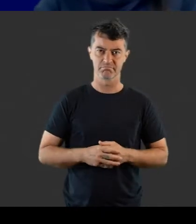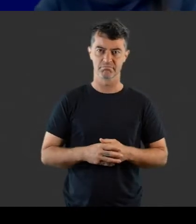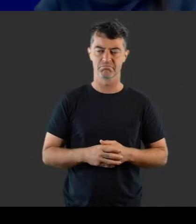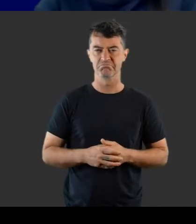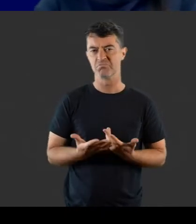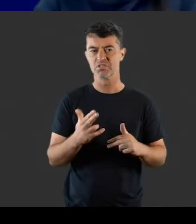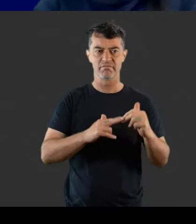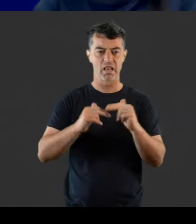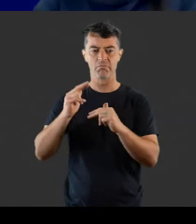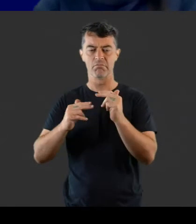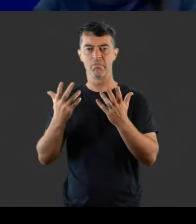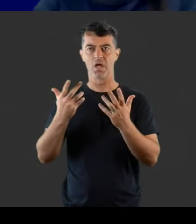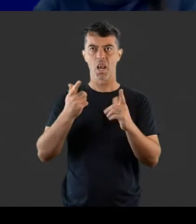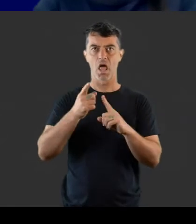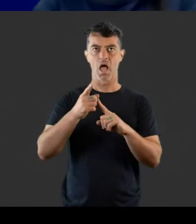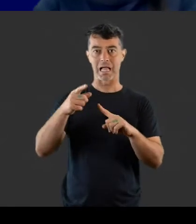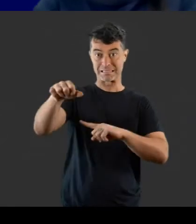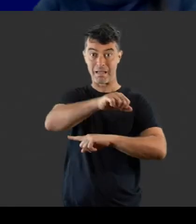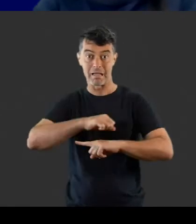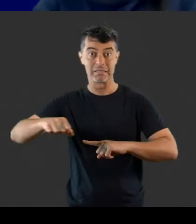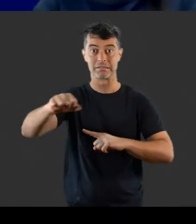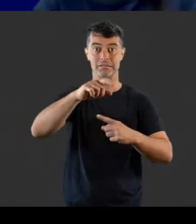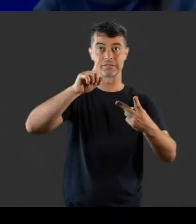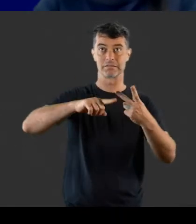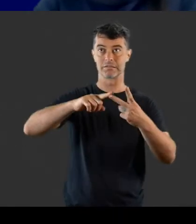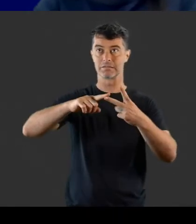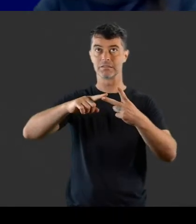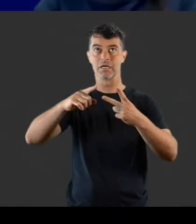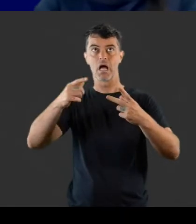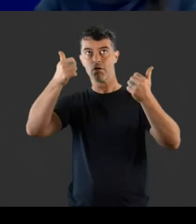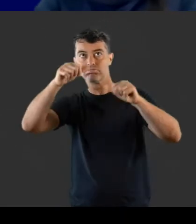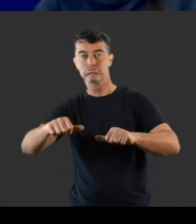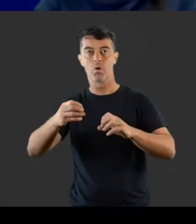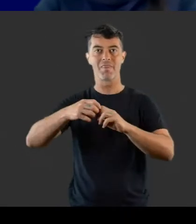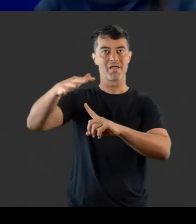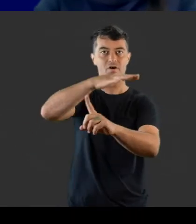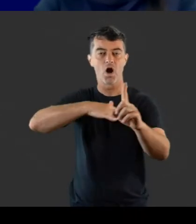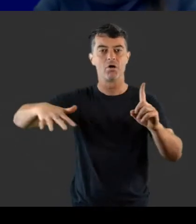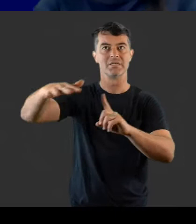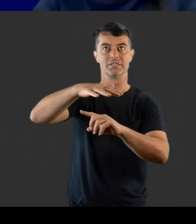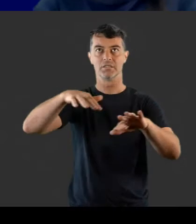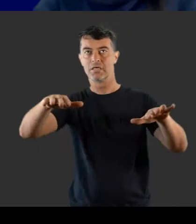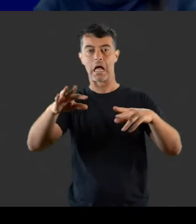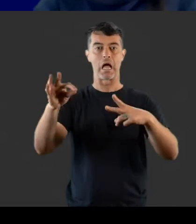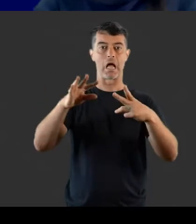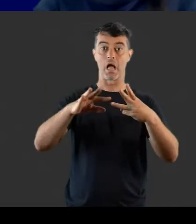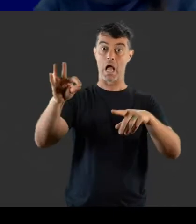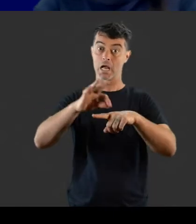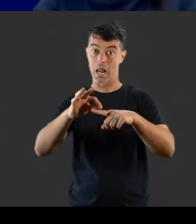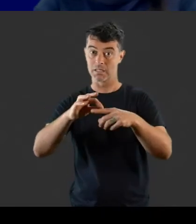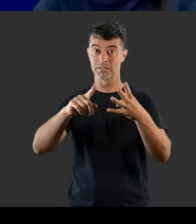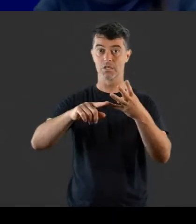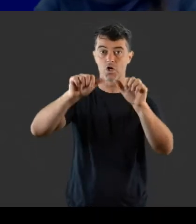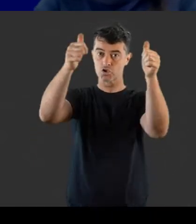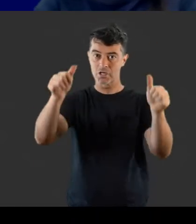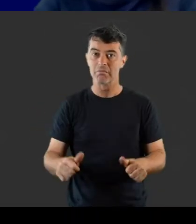Development of early concepts such as space, built environment, colours, and shapes,